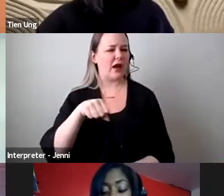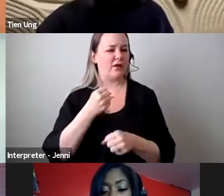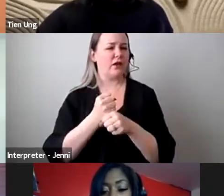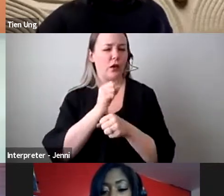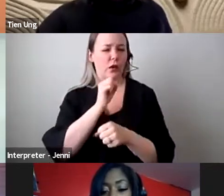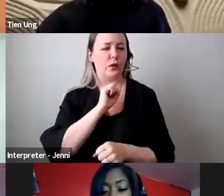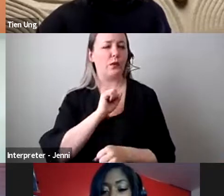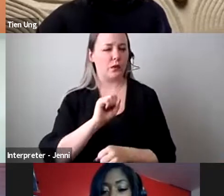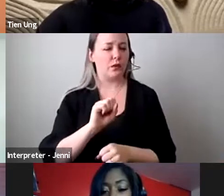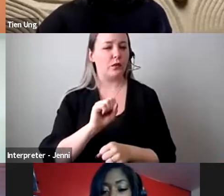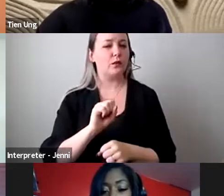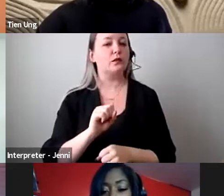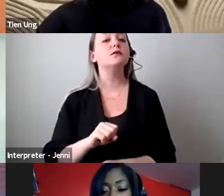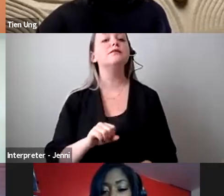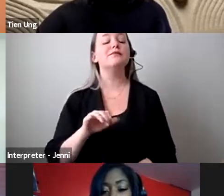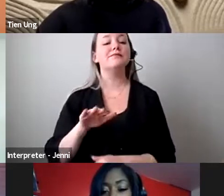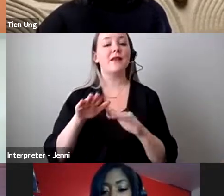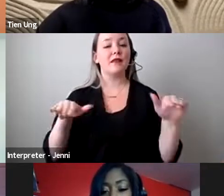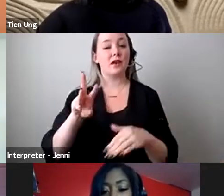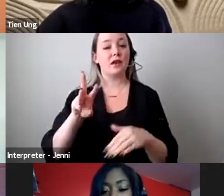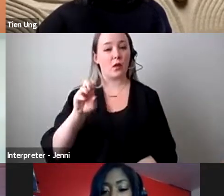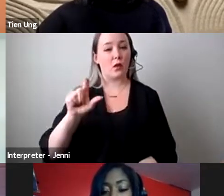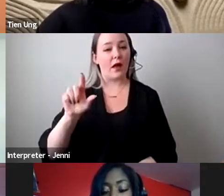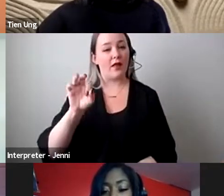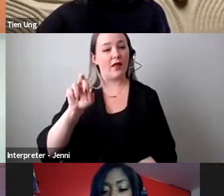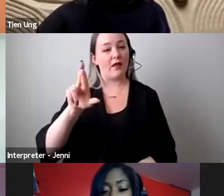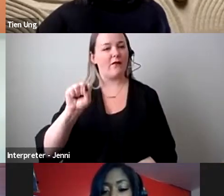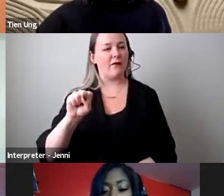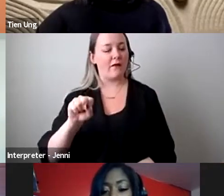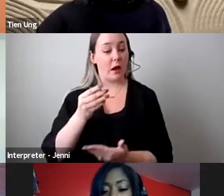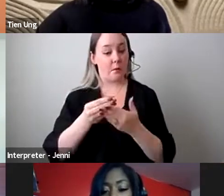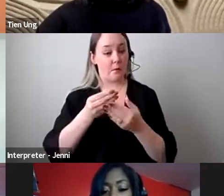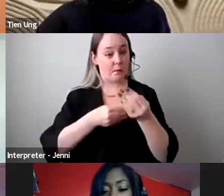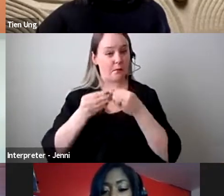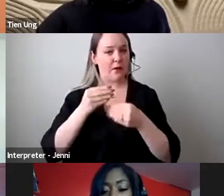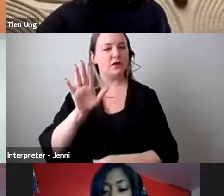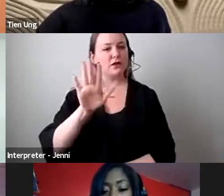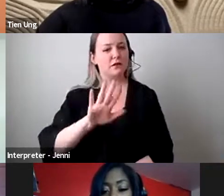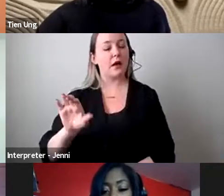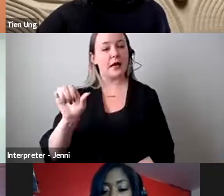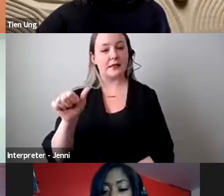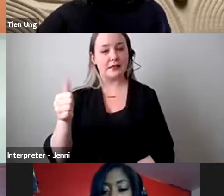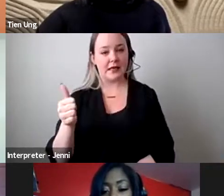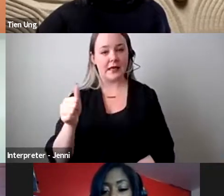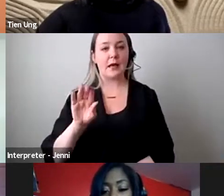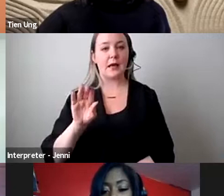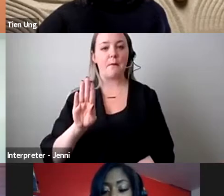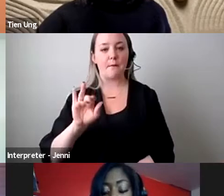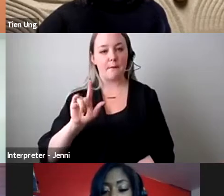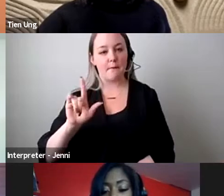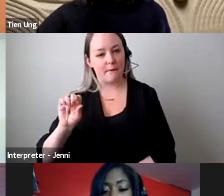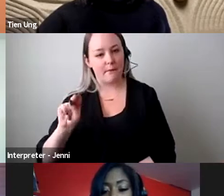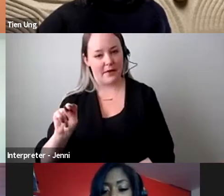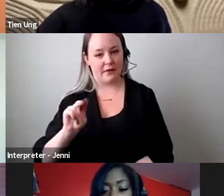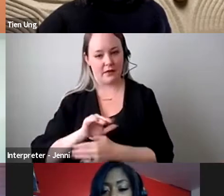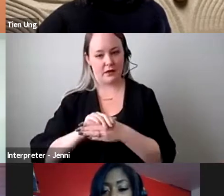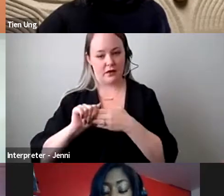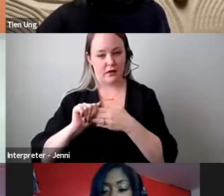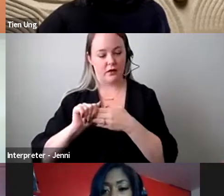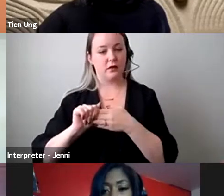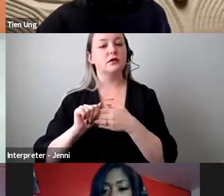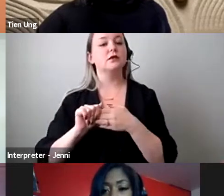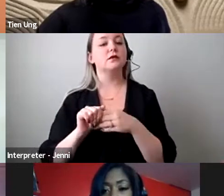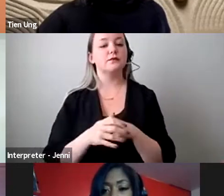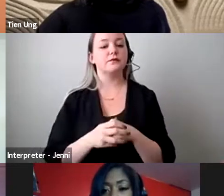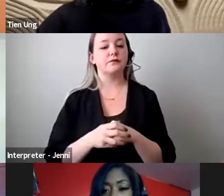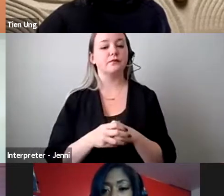The child welfare budget in our country is an estimated $10 billion. If you include state